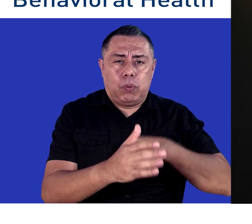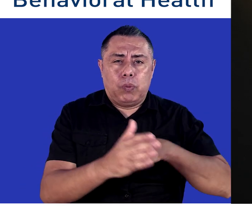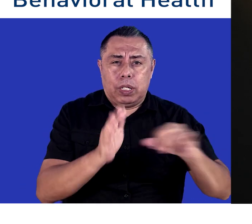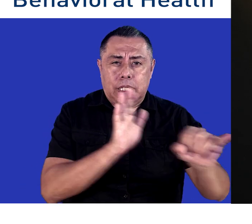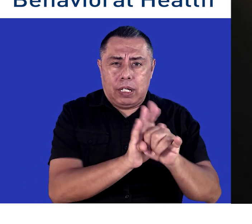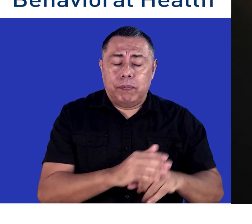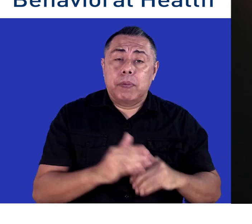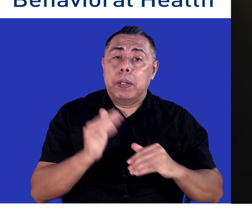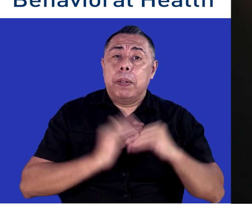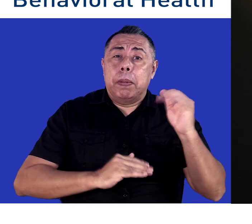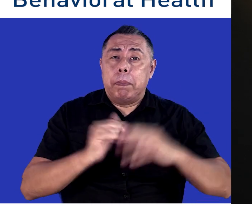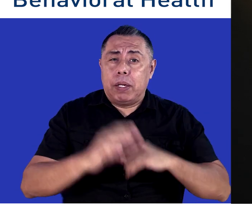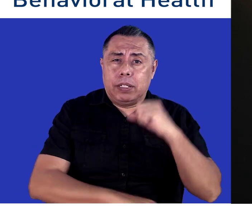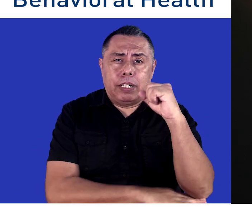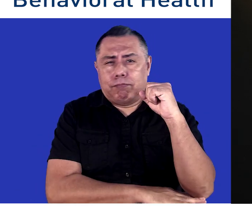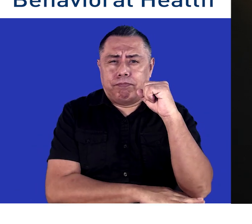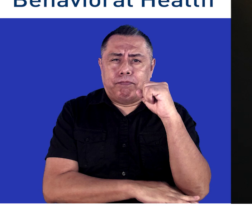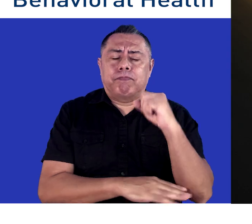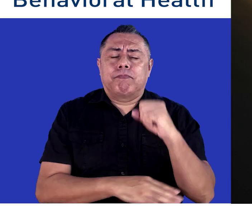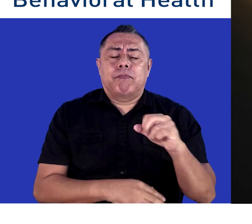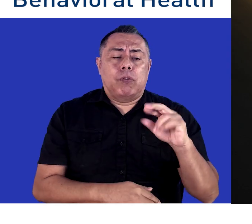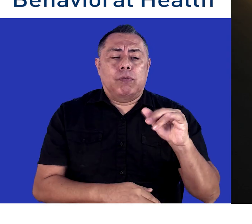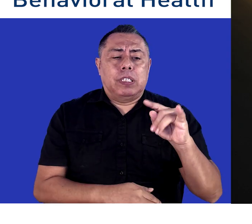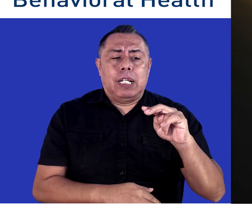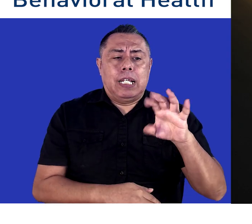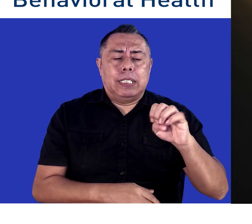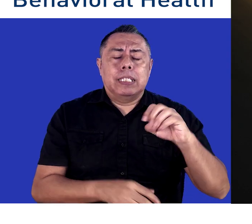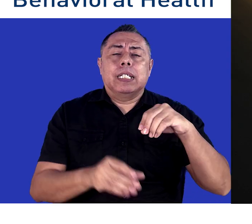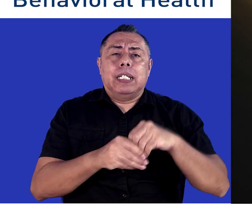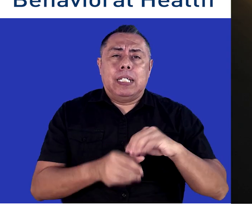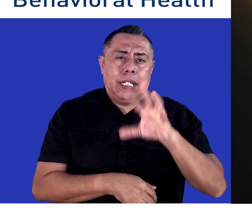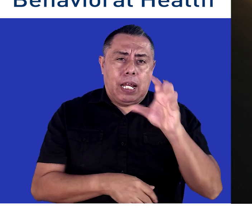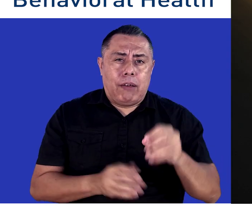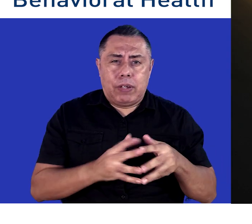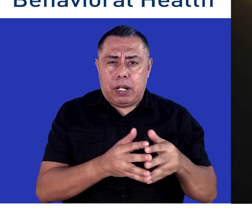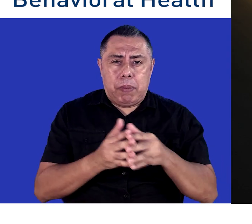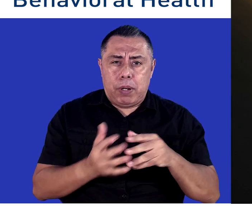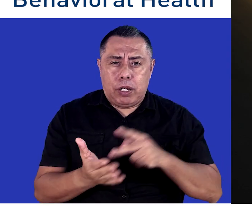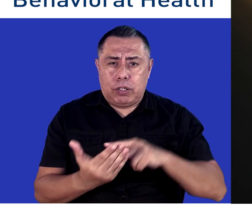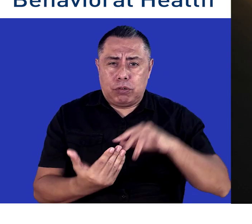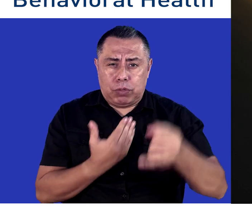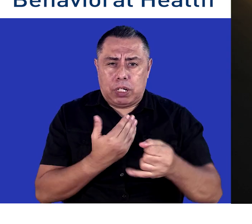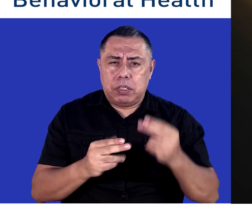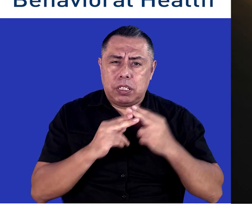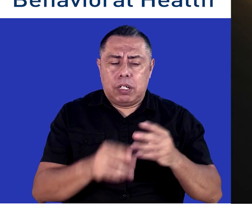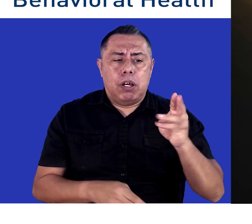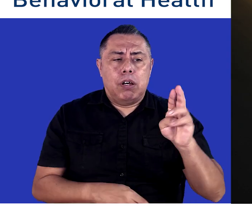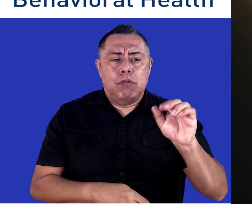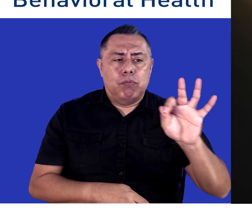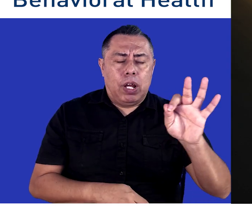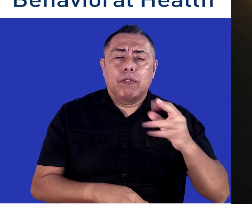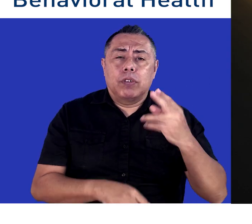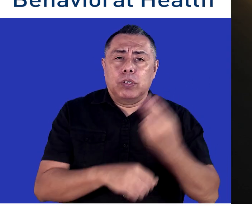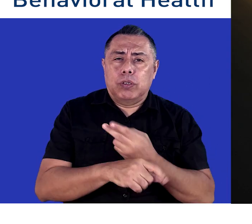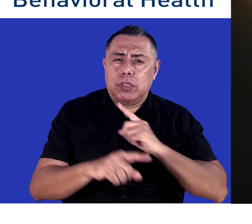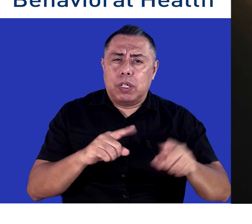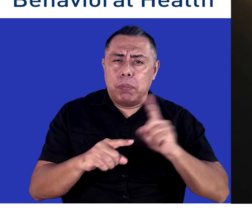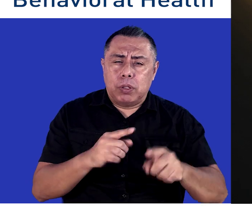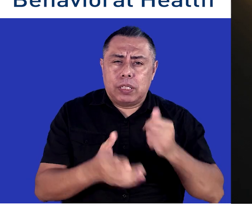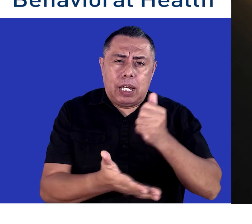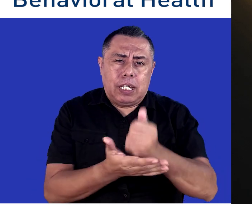the populations identified. Building Resilience in African American Families project, also known as